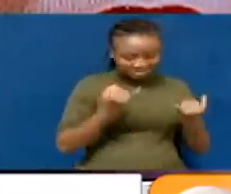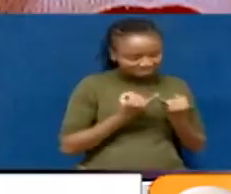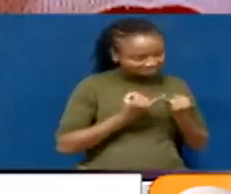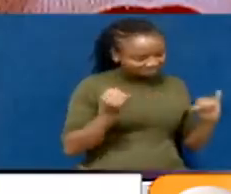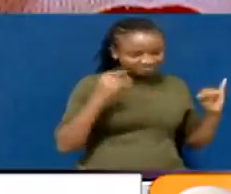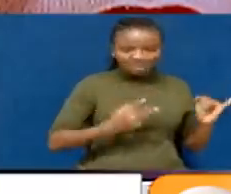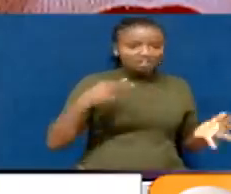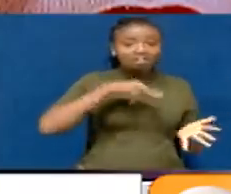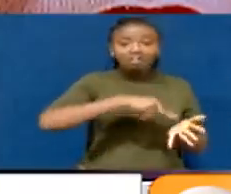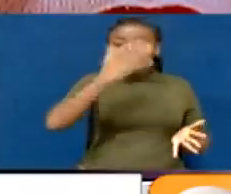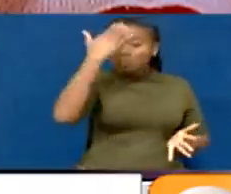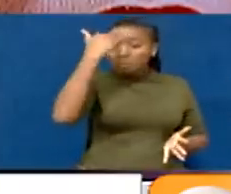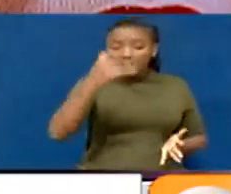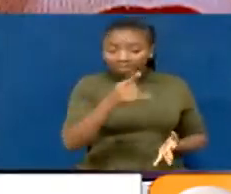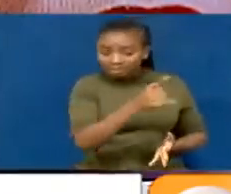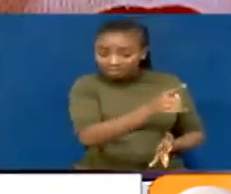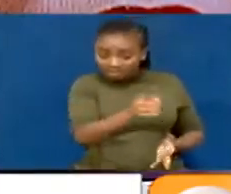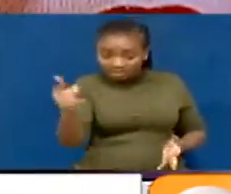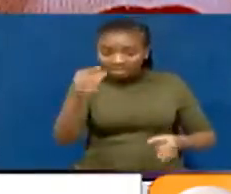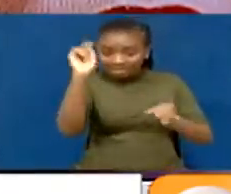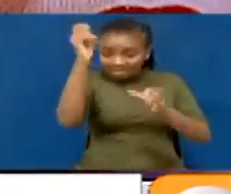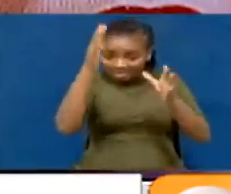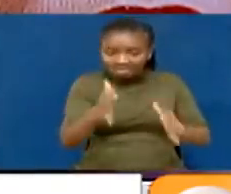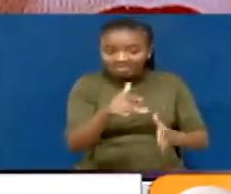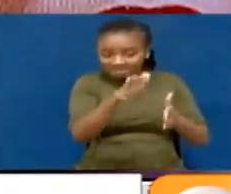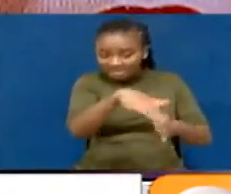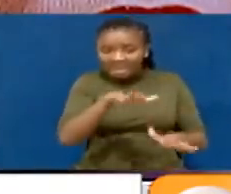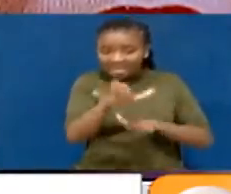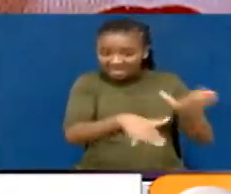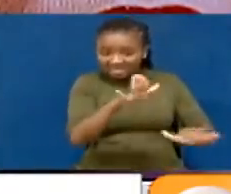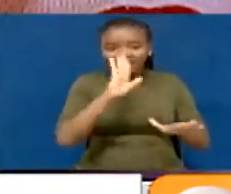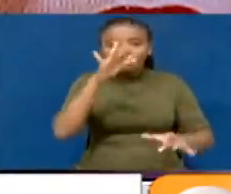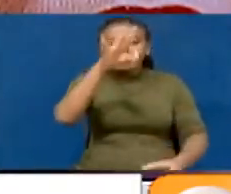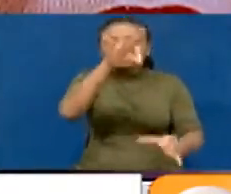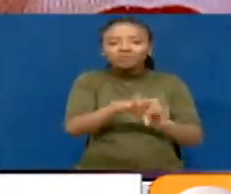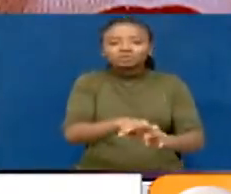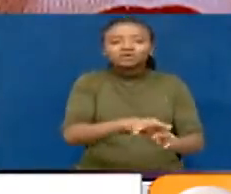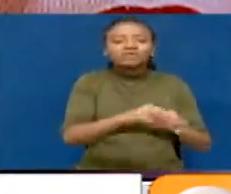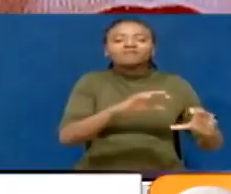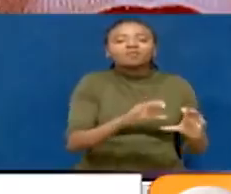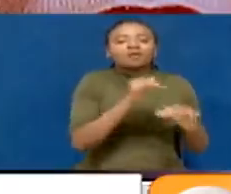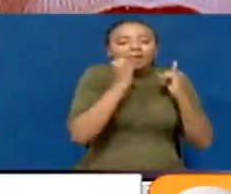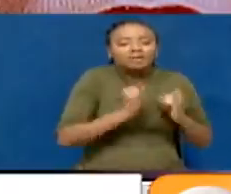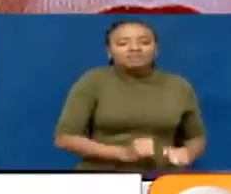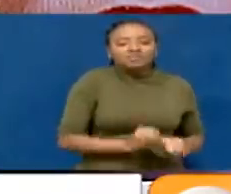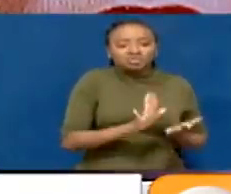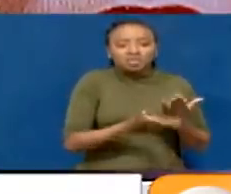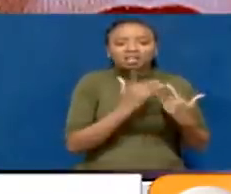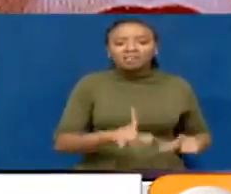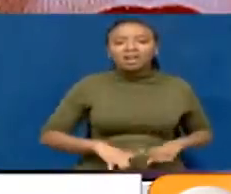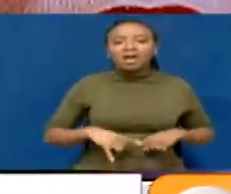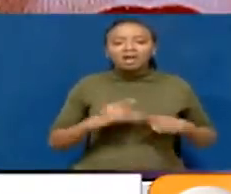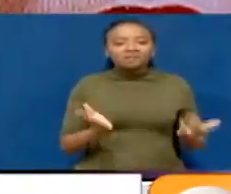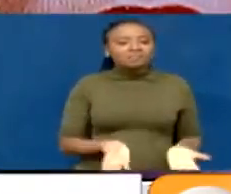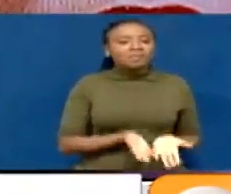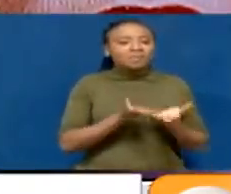that Kirinyaga residents would not vote for a political party, but rather an individual who would transform their lives.